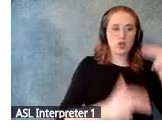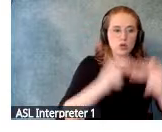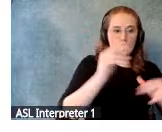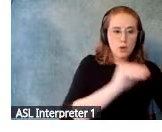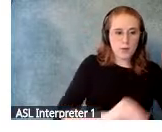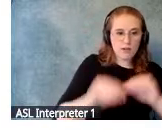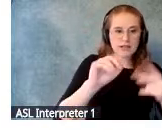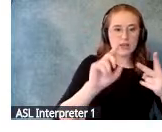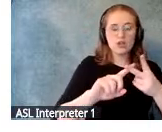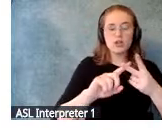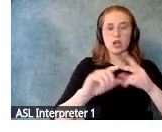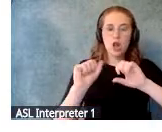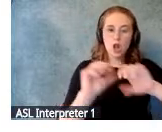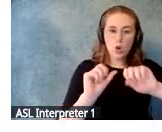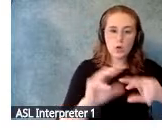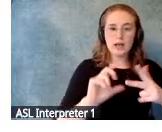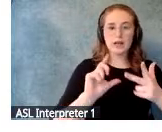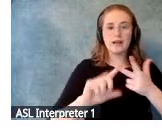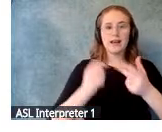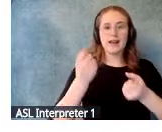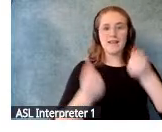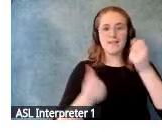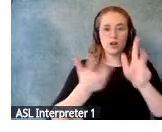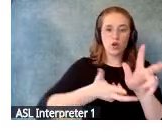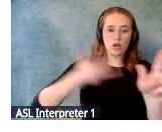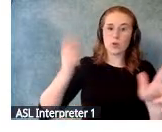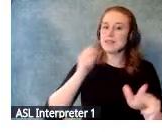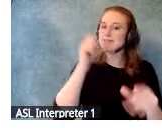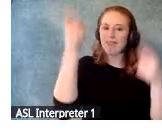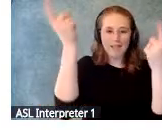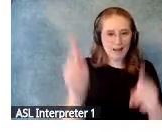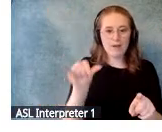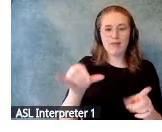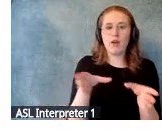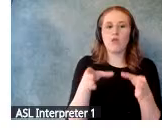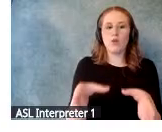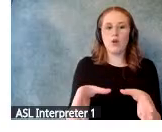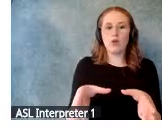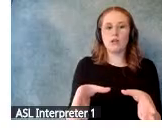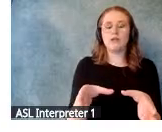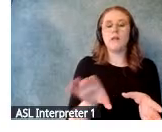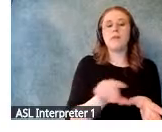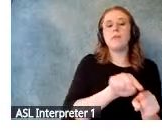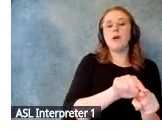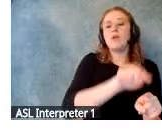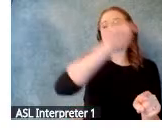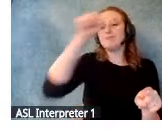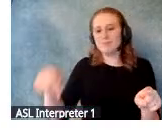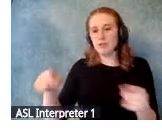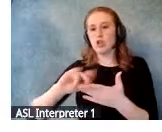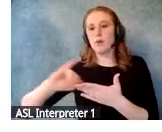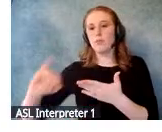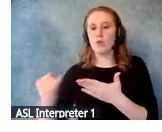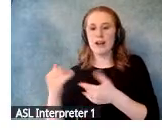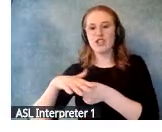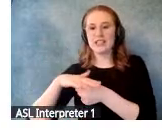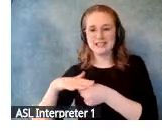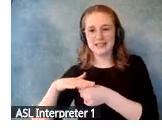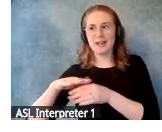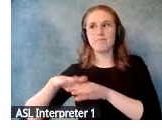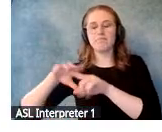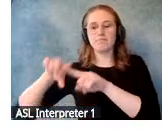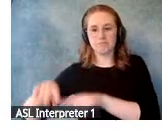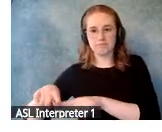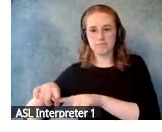mobilization, loading, and vehicle queuing will not occur on Arthur Kill Road, but rather on the project's site.